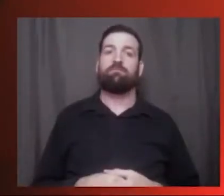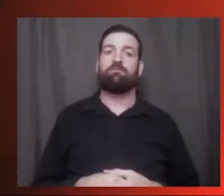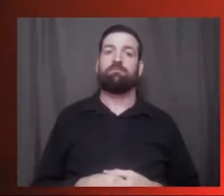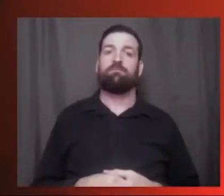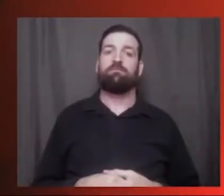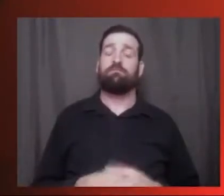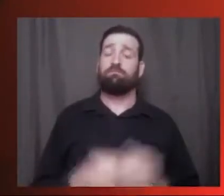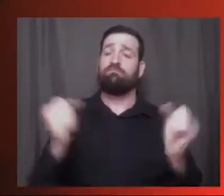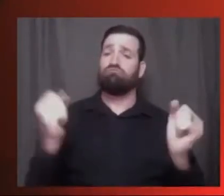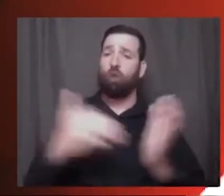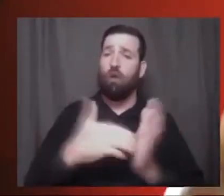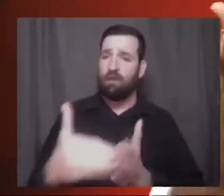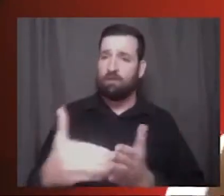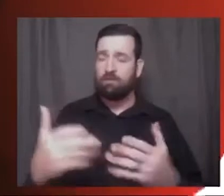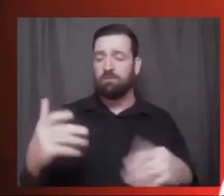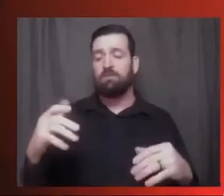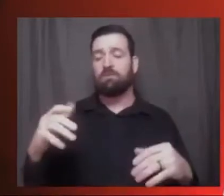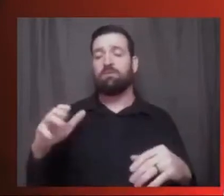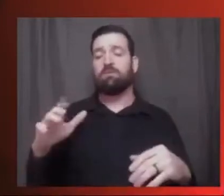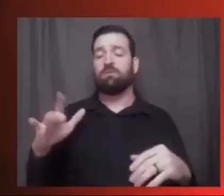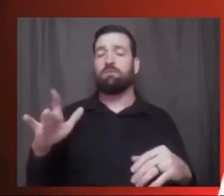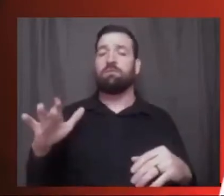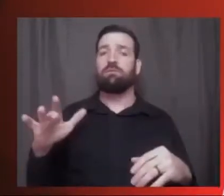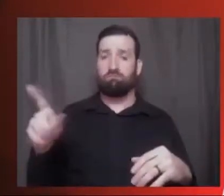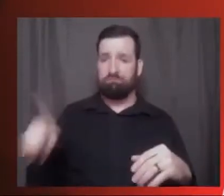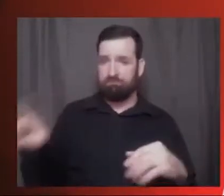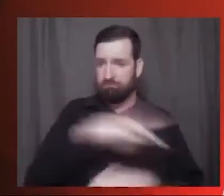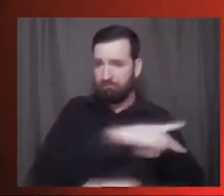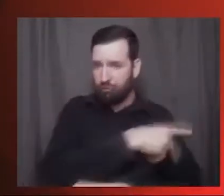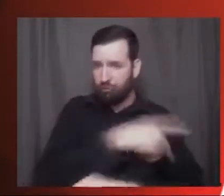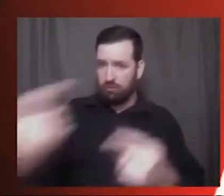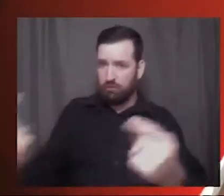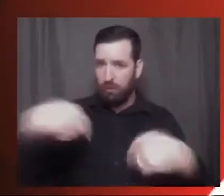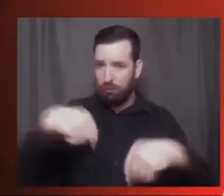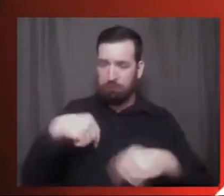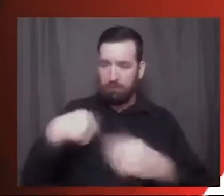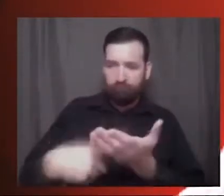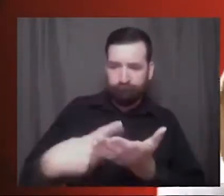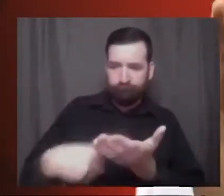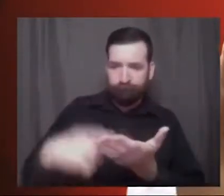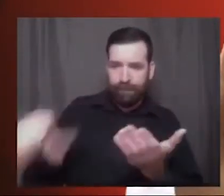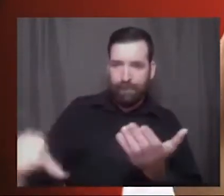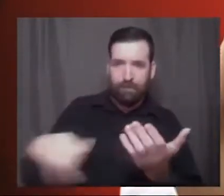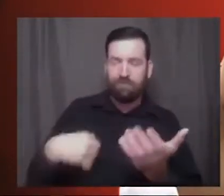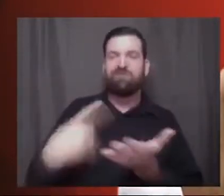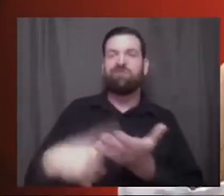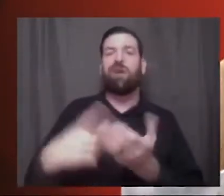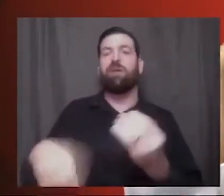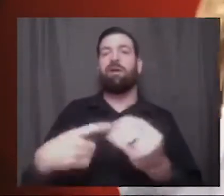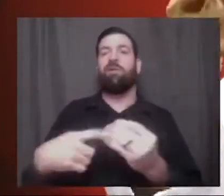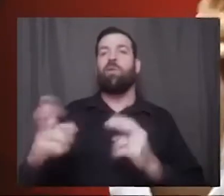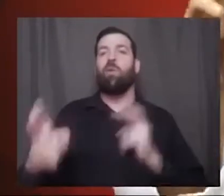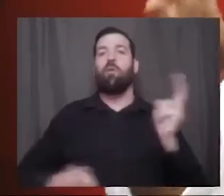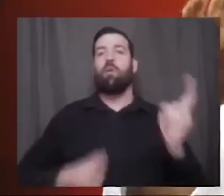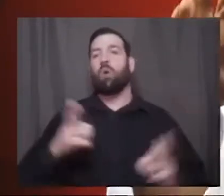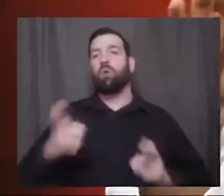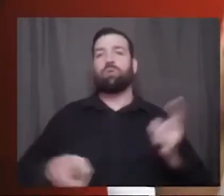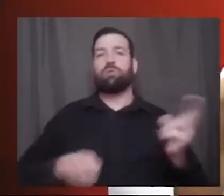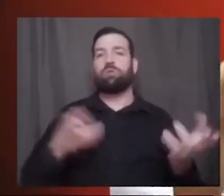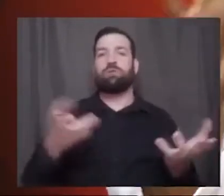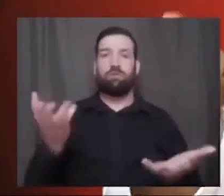in the when I have patients come in and talk about bioidentical hormones, they're talking about hormones that they maybe get